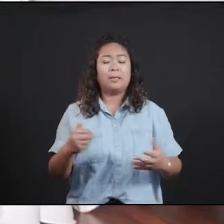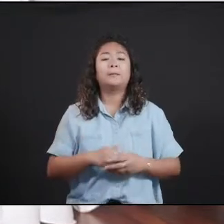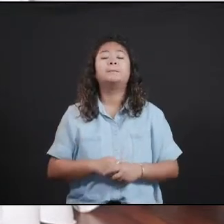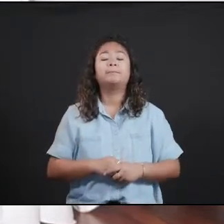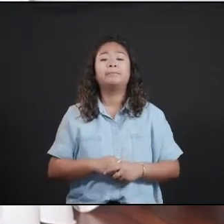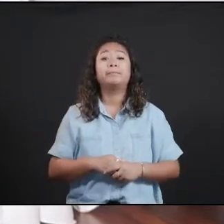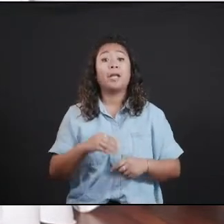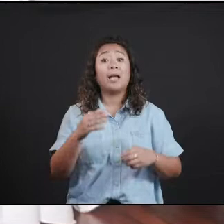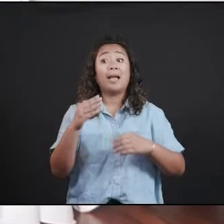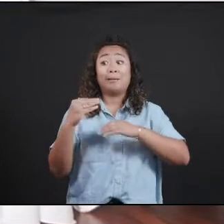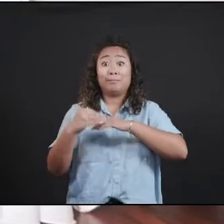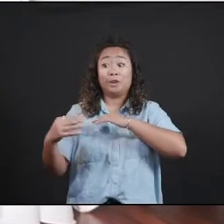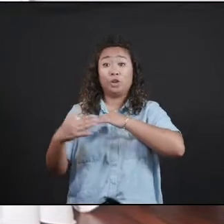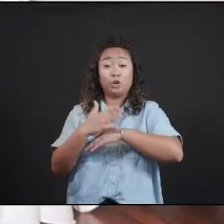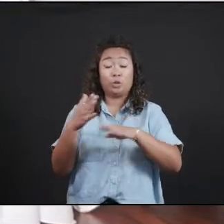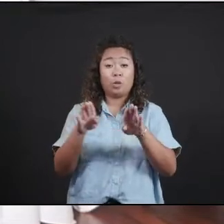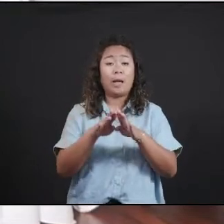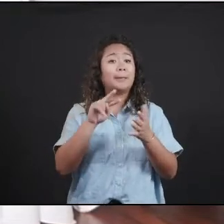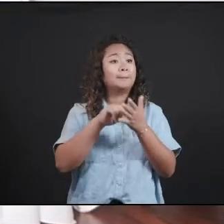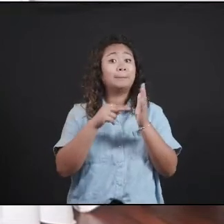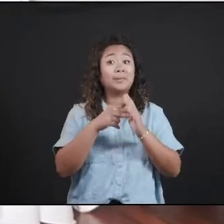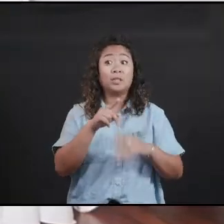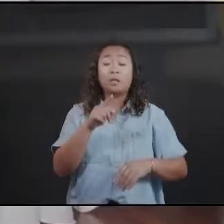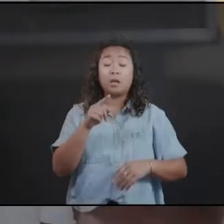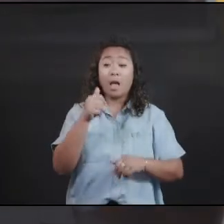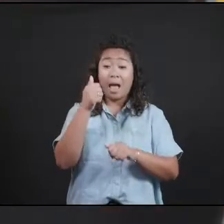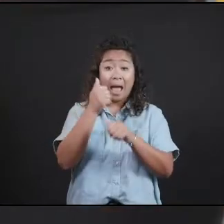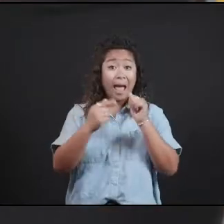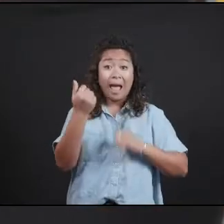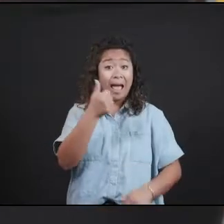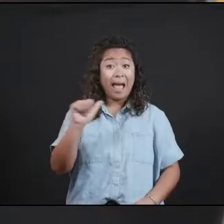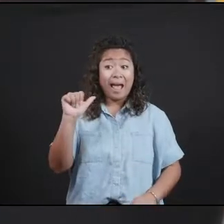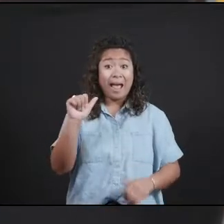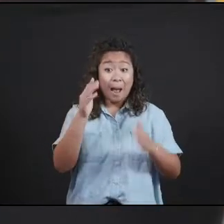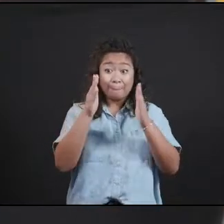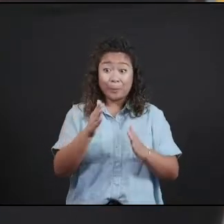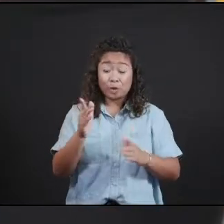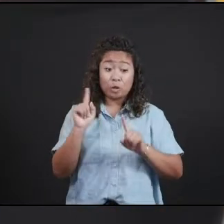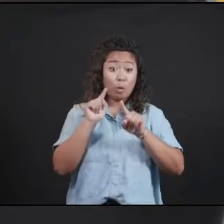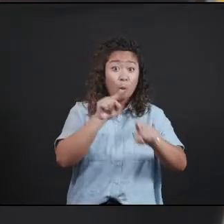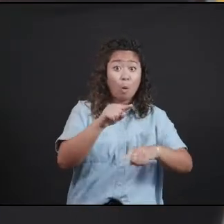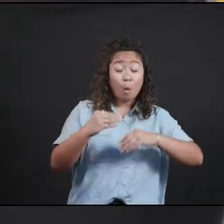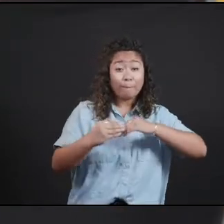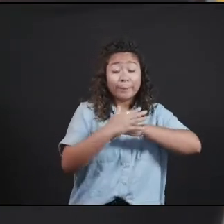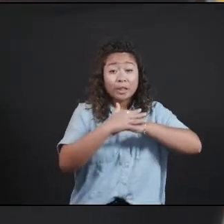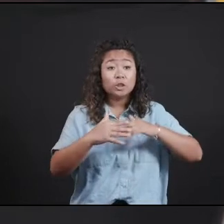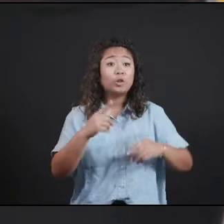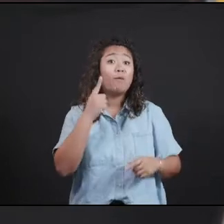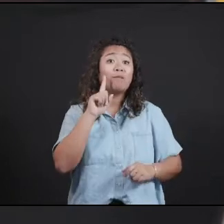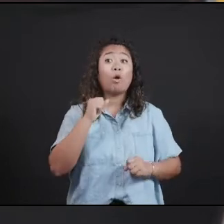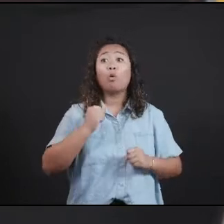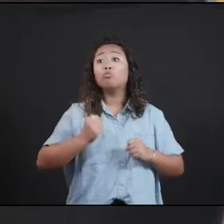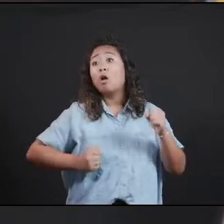seeing the results of that from our numbers. I don't know if our commissioner had anything else to add. Next question.